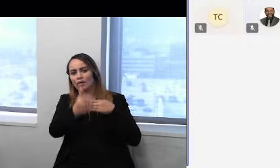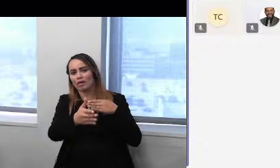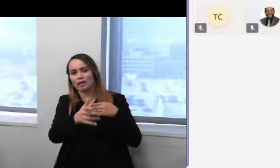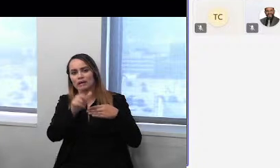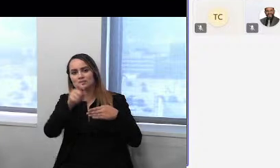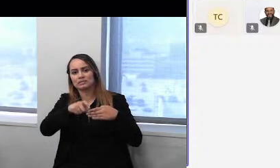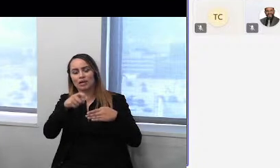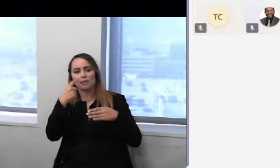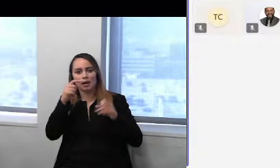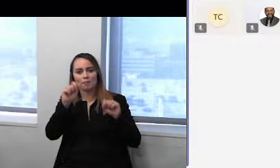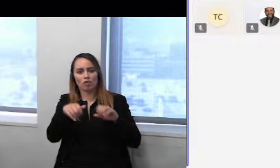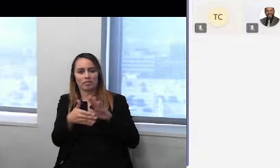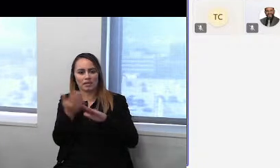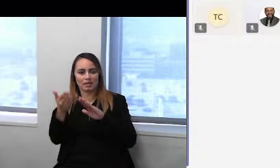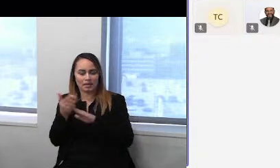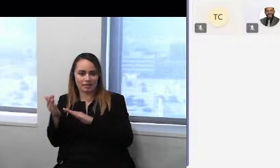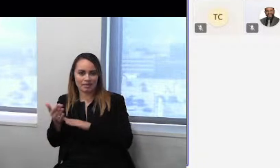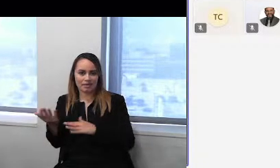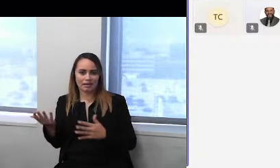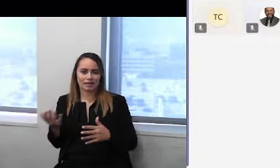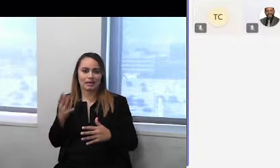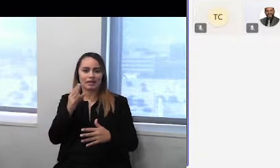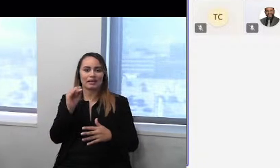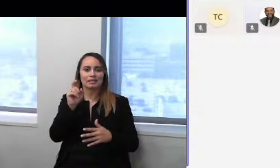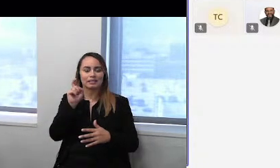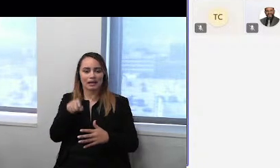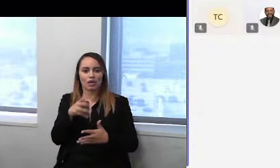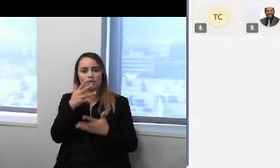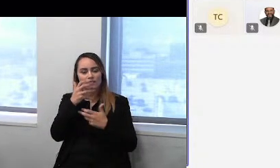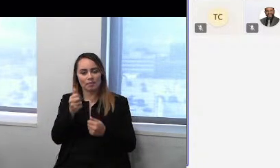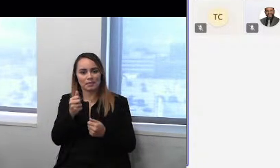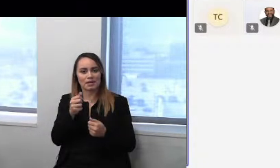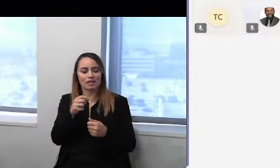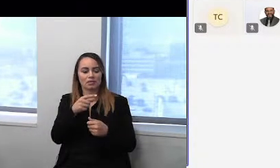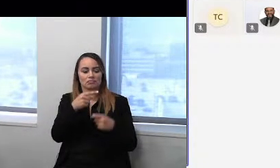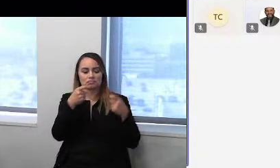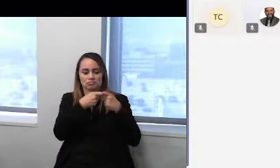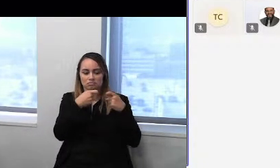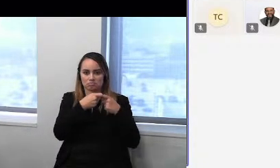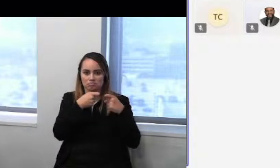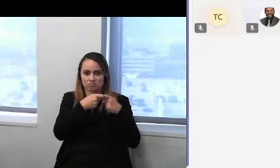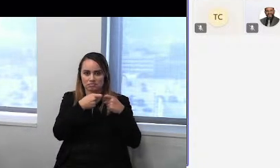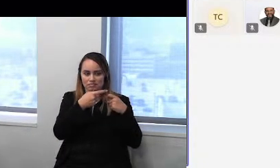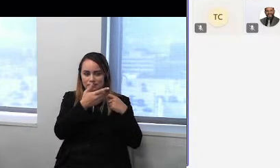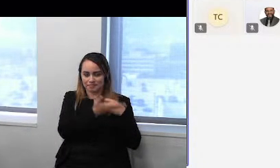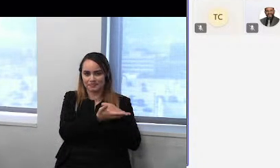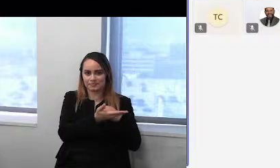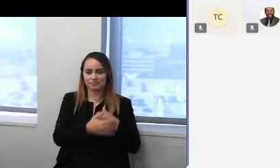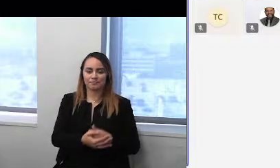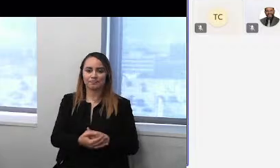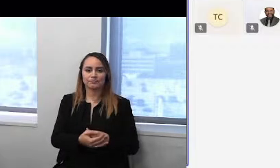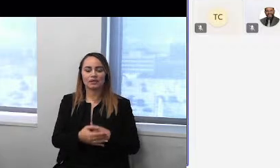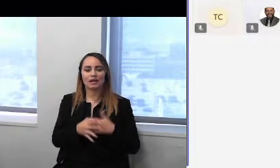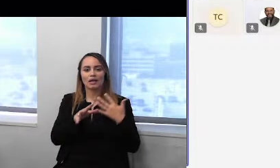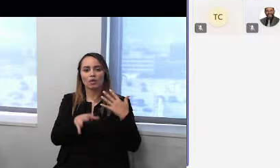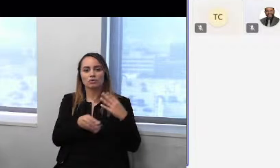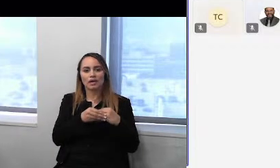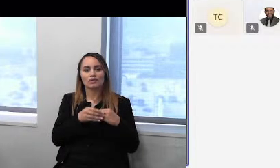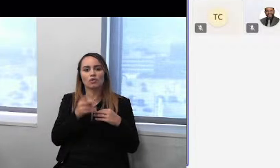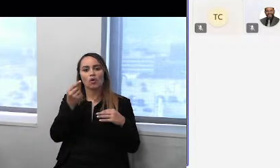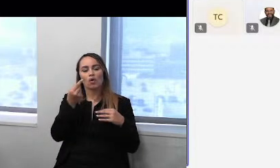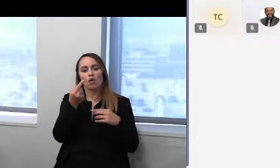reliably the electrical system, which are in support of and in coordination with some of the things that PREPA had in the past and continue having